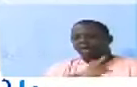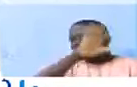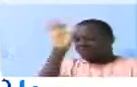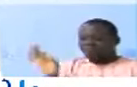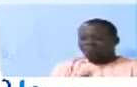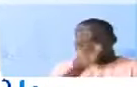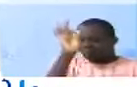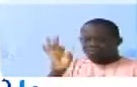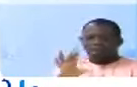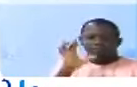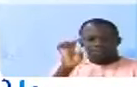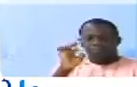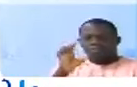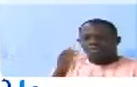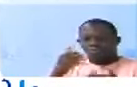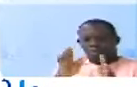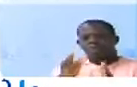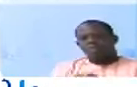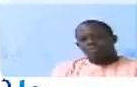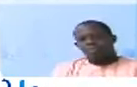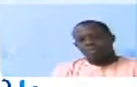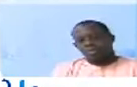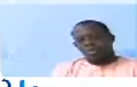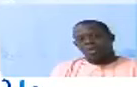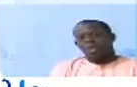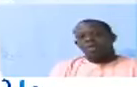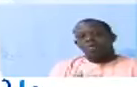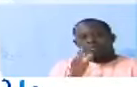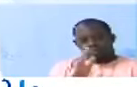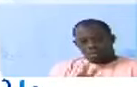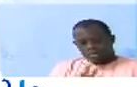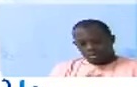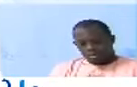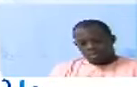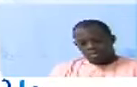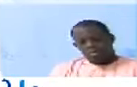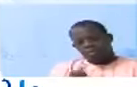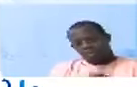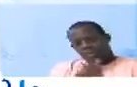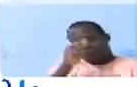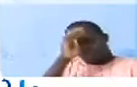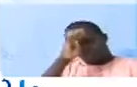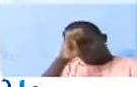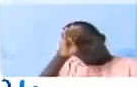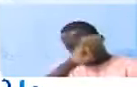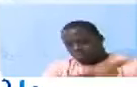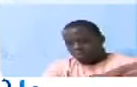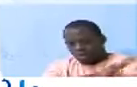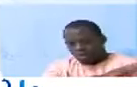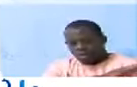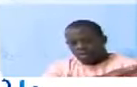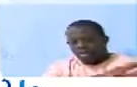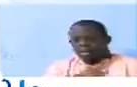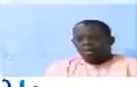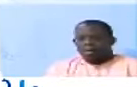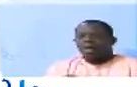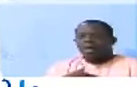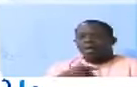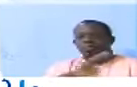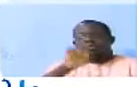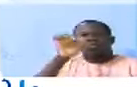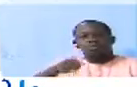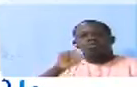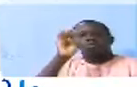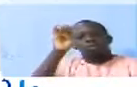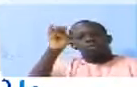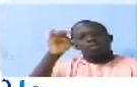really painful. But as far as he's my younger brother, I was unable to call